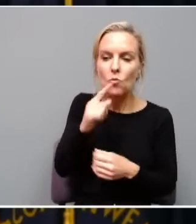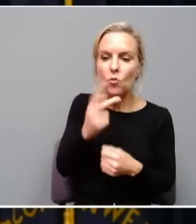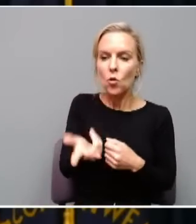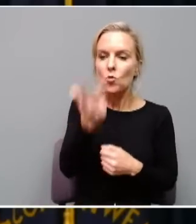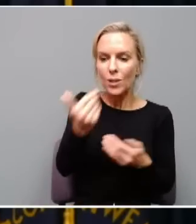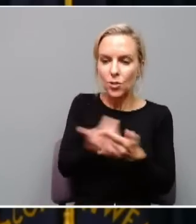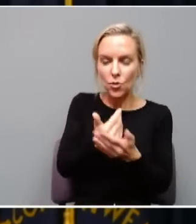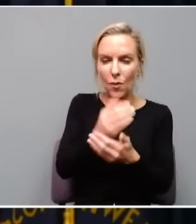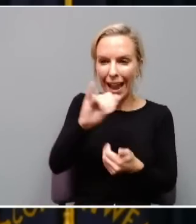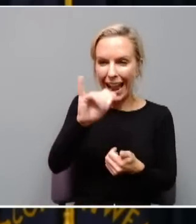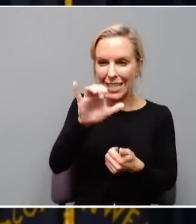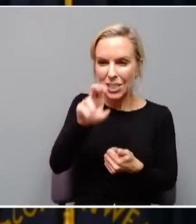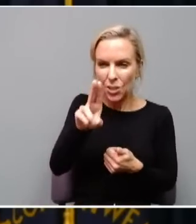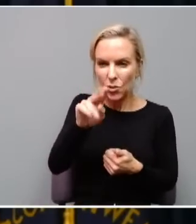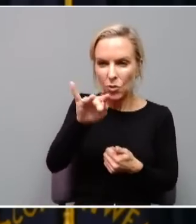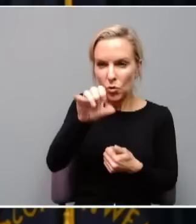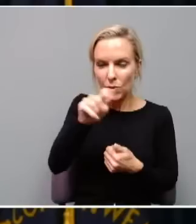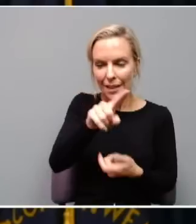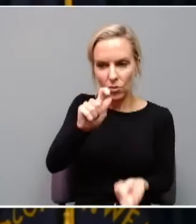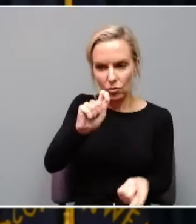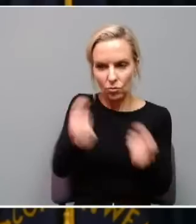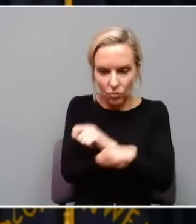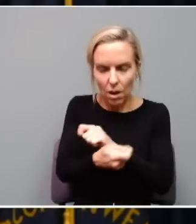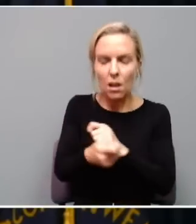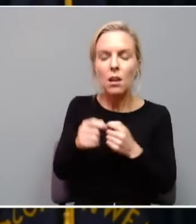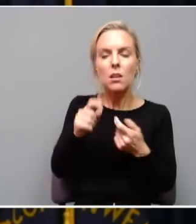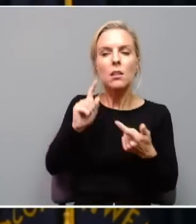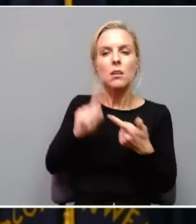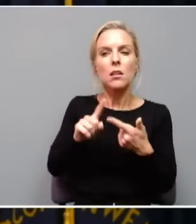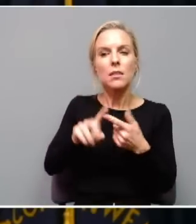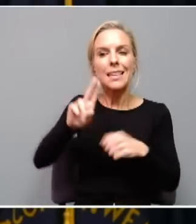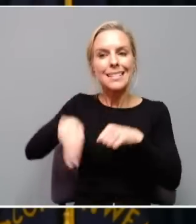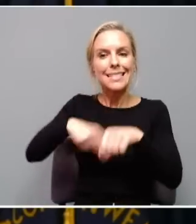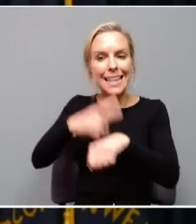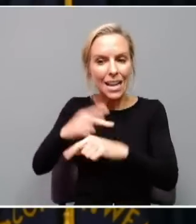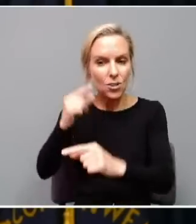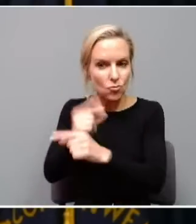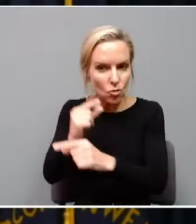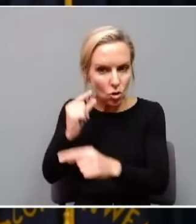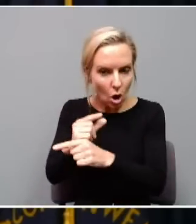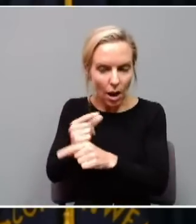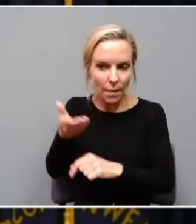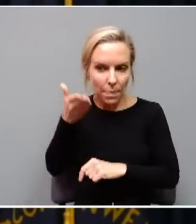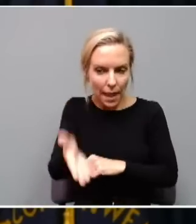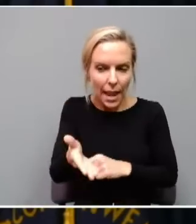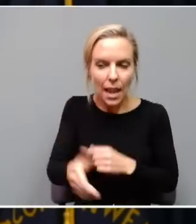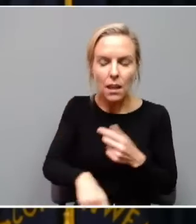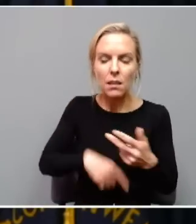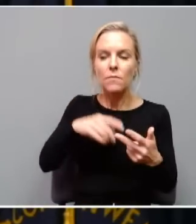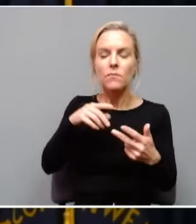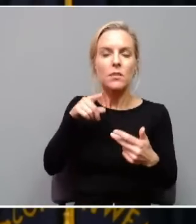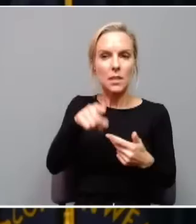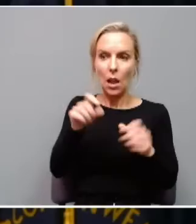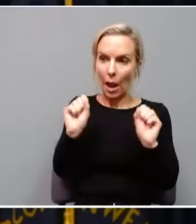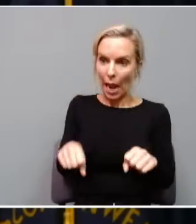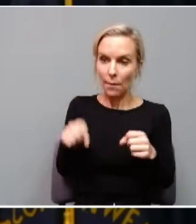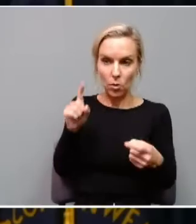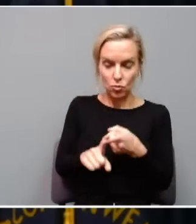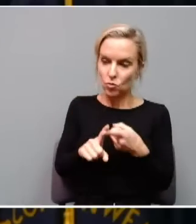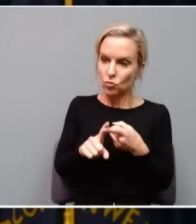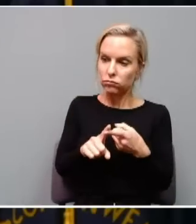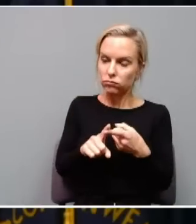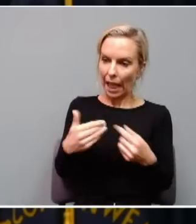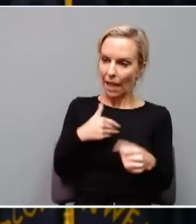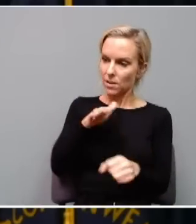units that they have confirmed, that converted with the National Guard at the presence they're in, that they were able to make up the staffing because of this,